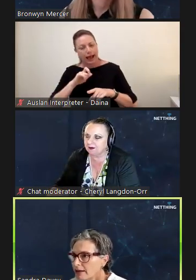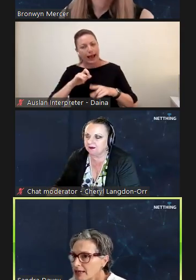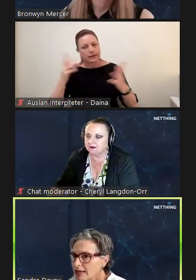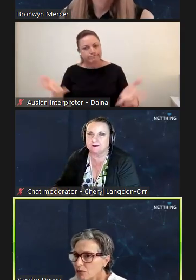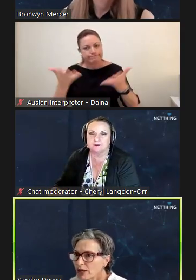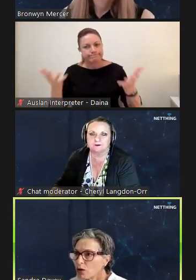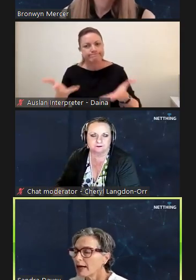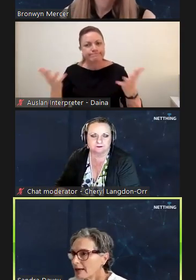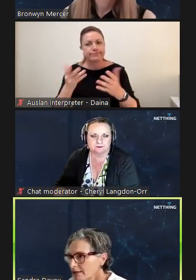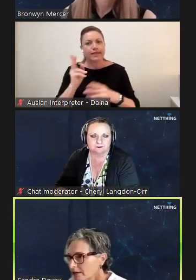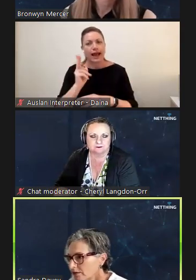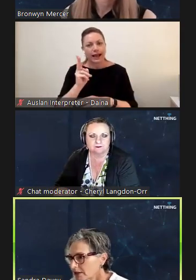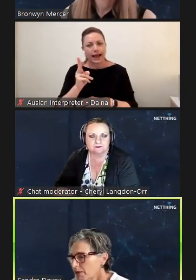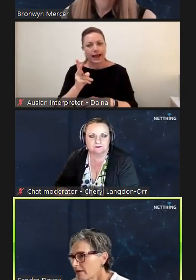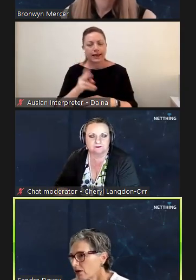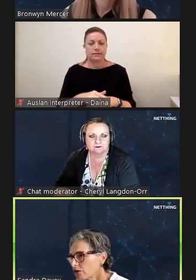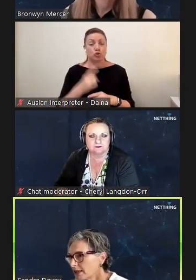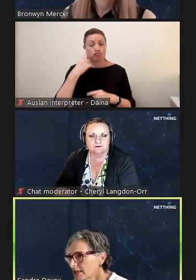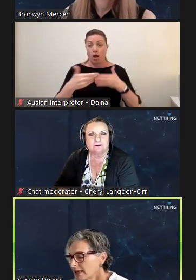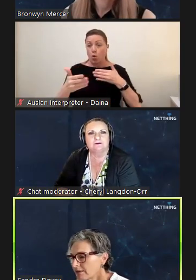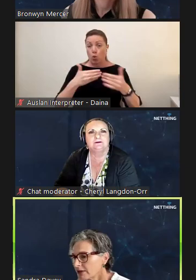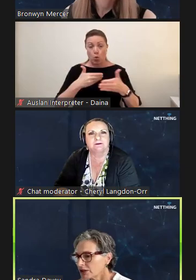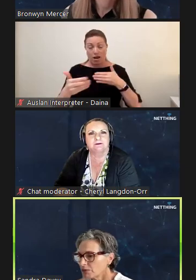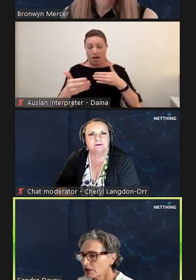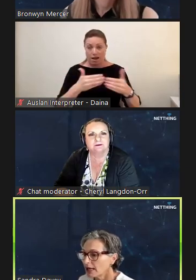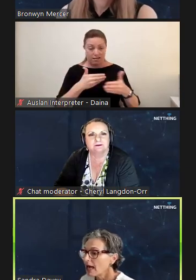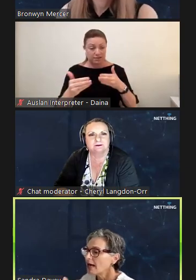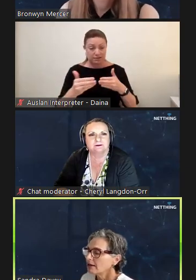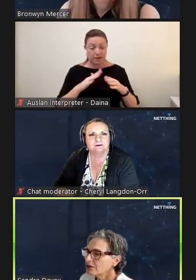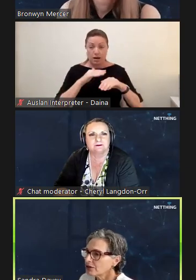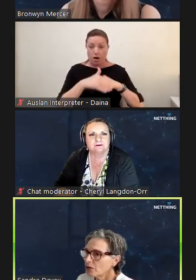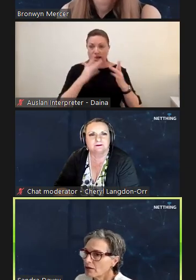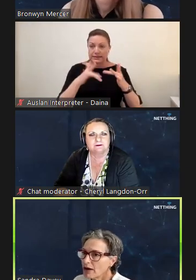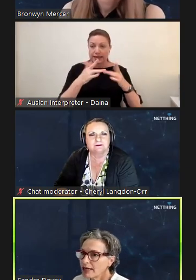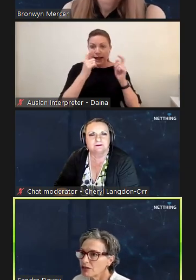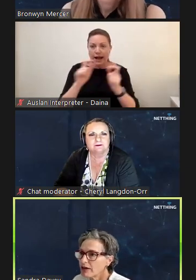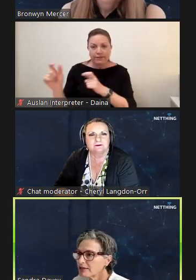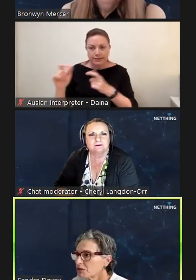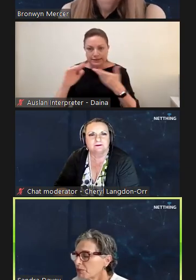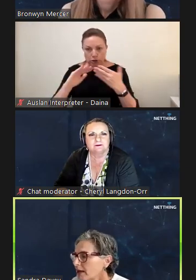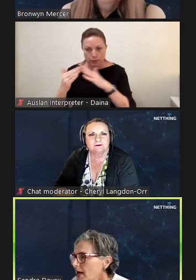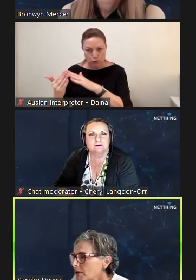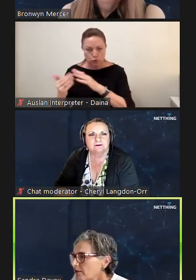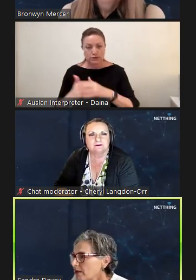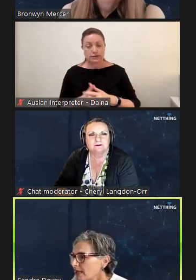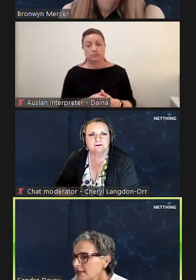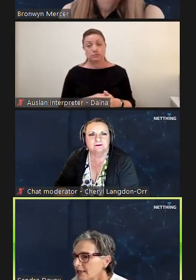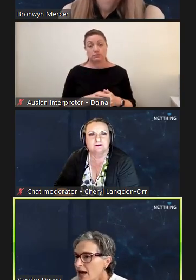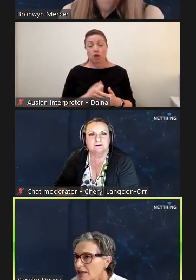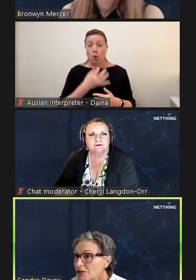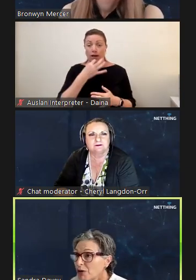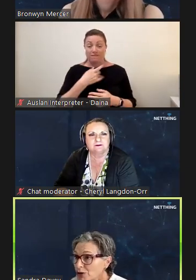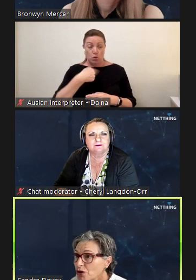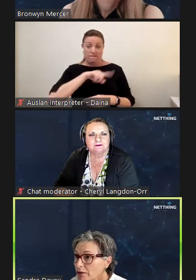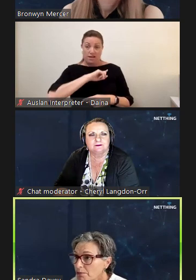way that we coordinate ourselves as part of the local internet governance community. And so a range of us spent a couple of years,